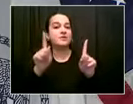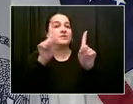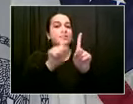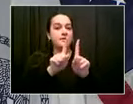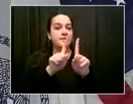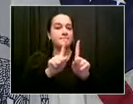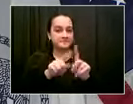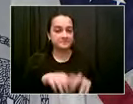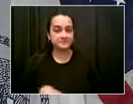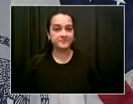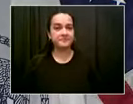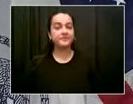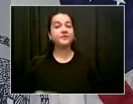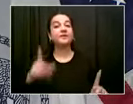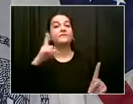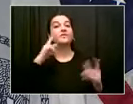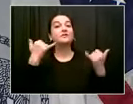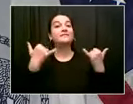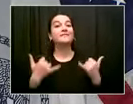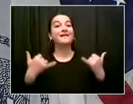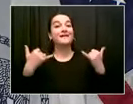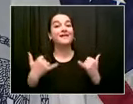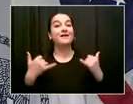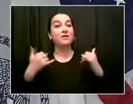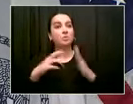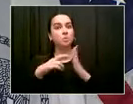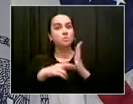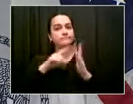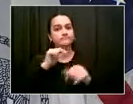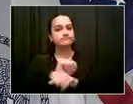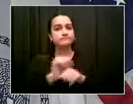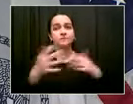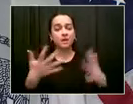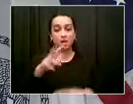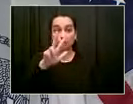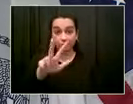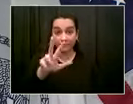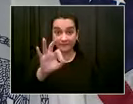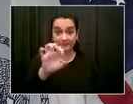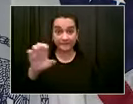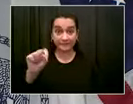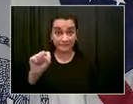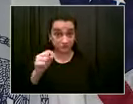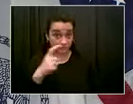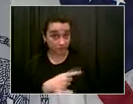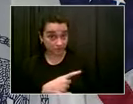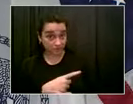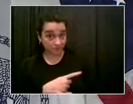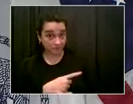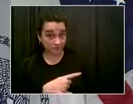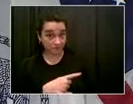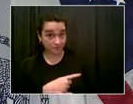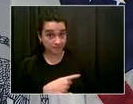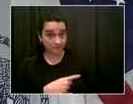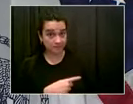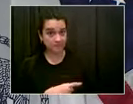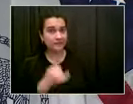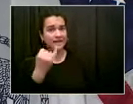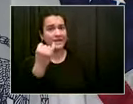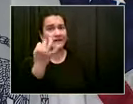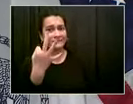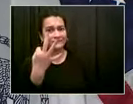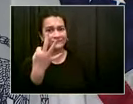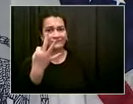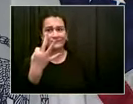with. How exactly do you plan to have a full classroom? You know, some schools that's 30 or more children